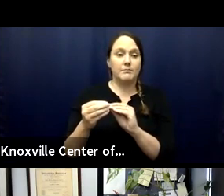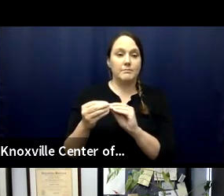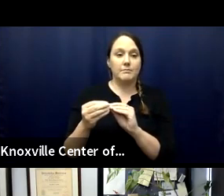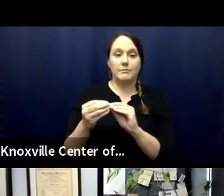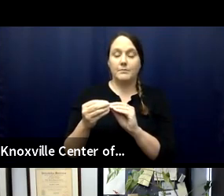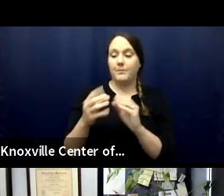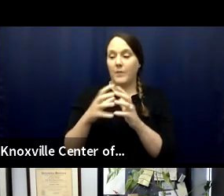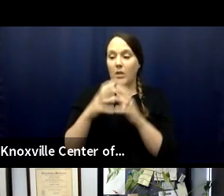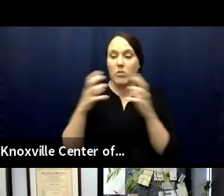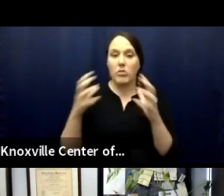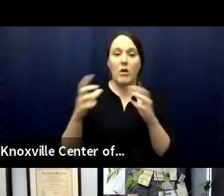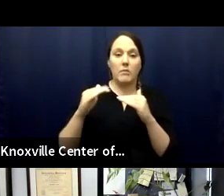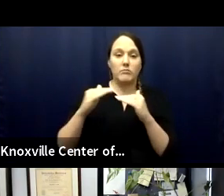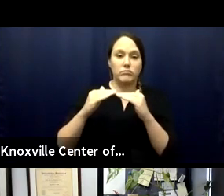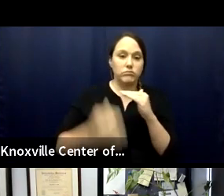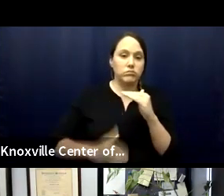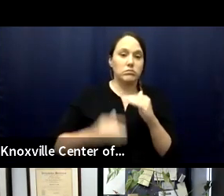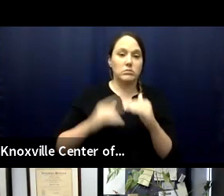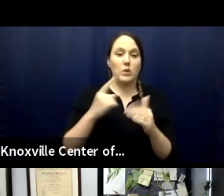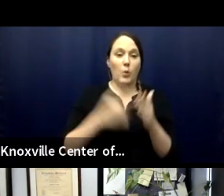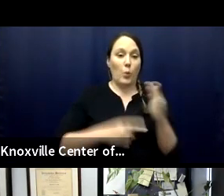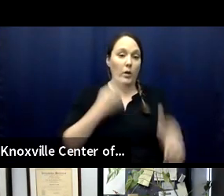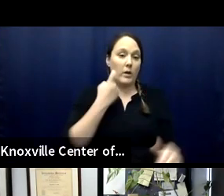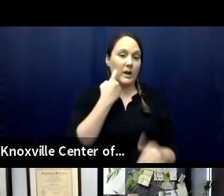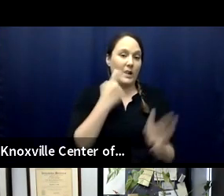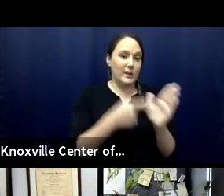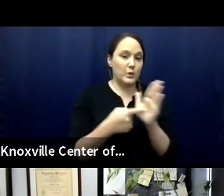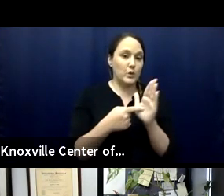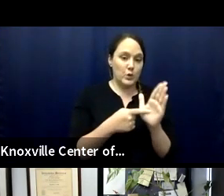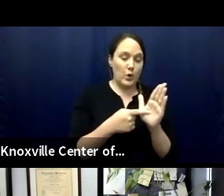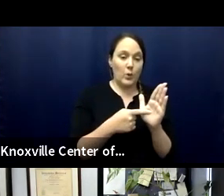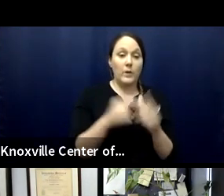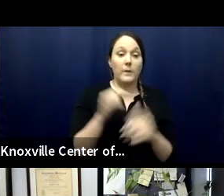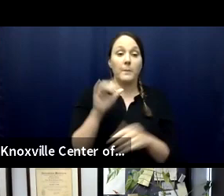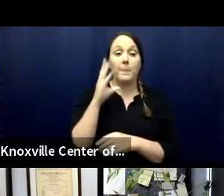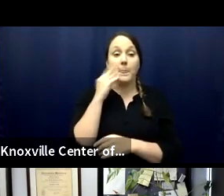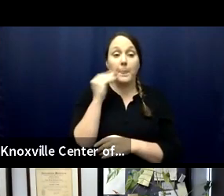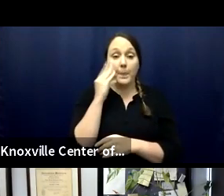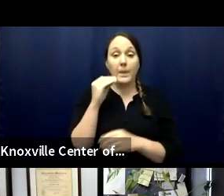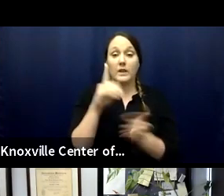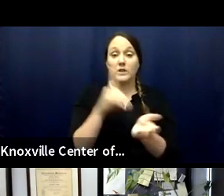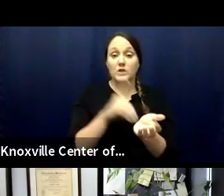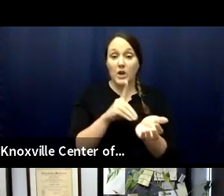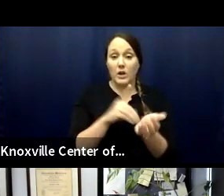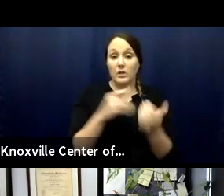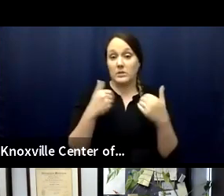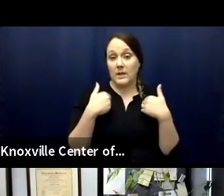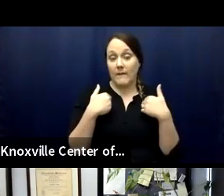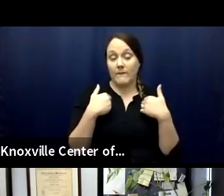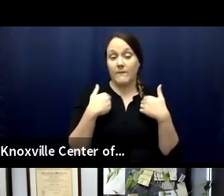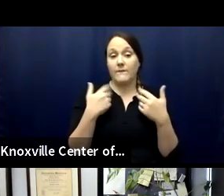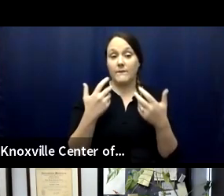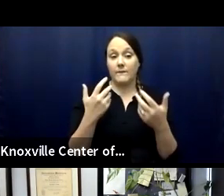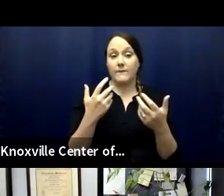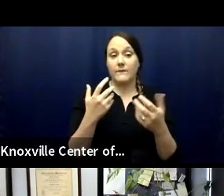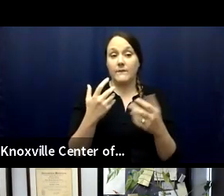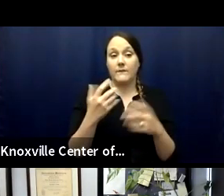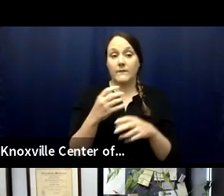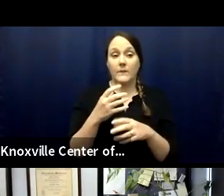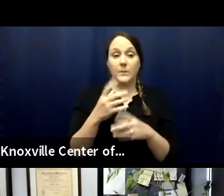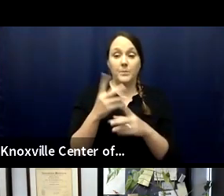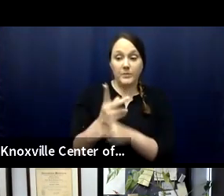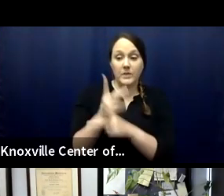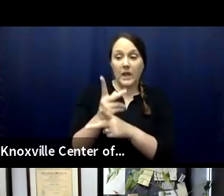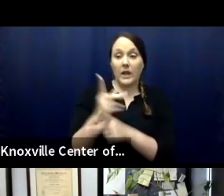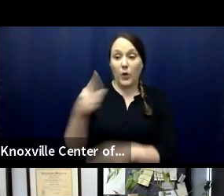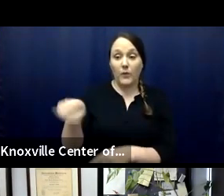substantially lower than what I just showed. The experience that the physicians have in taking care of